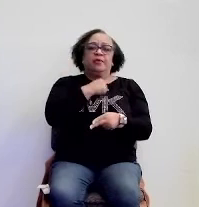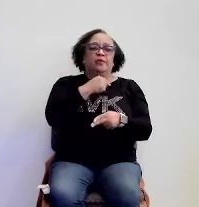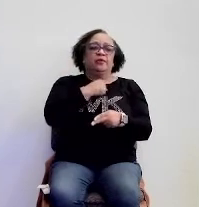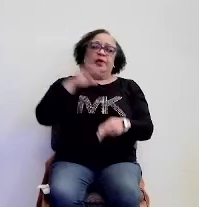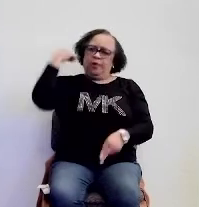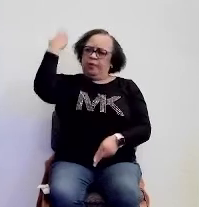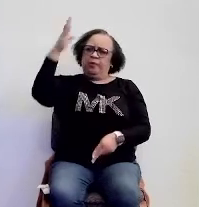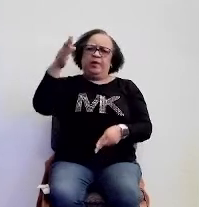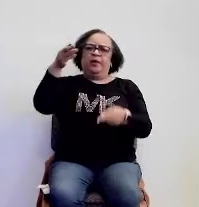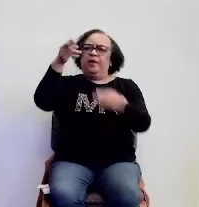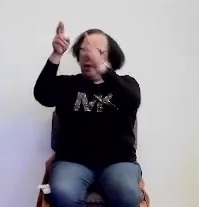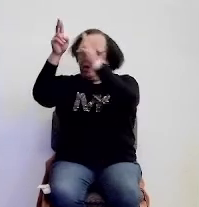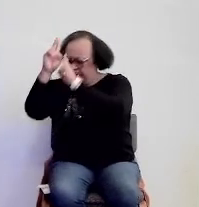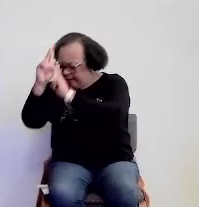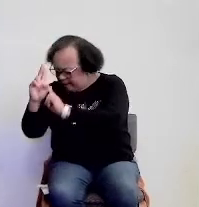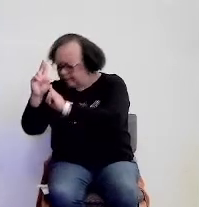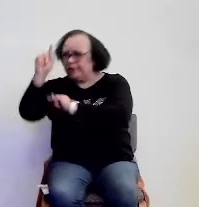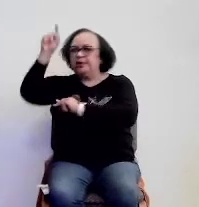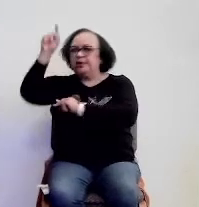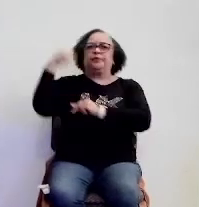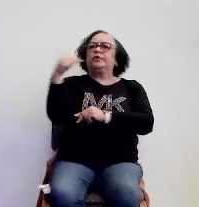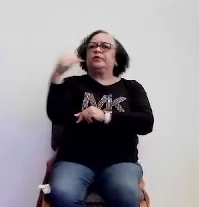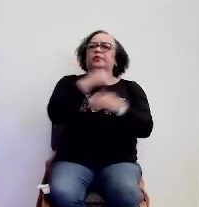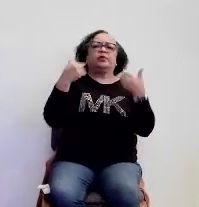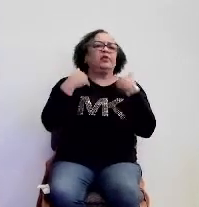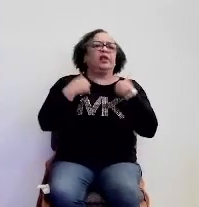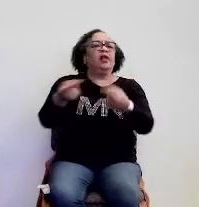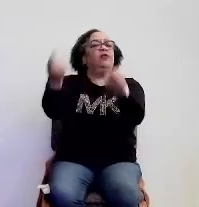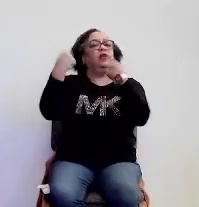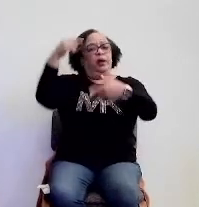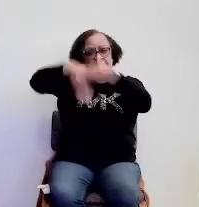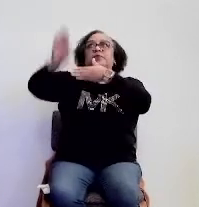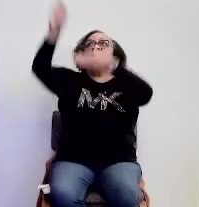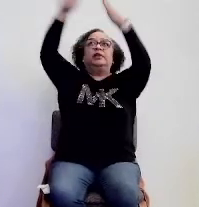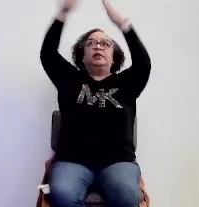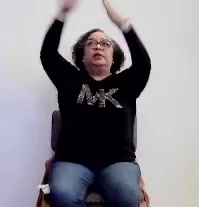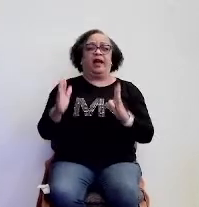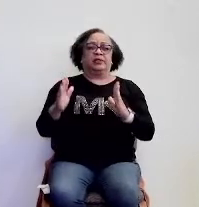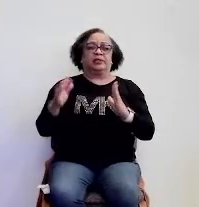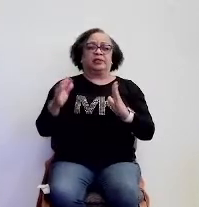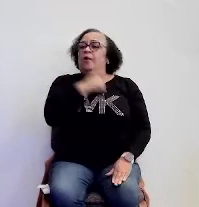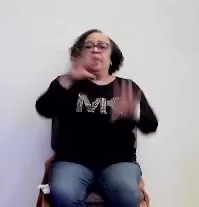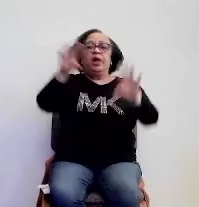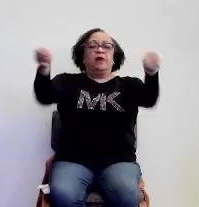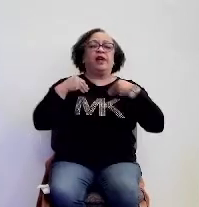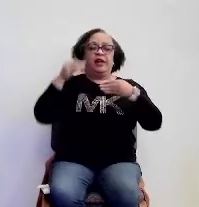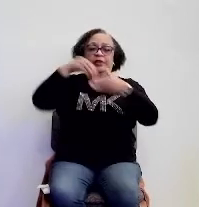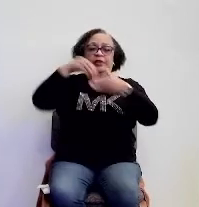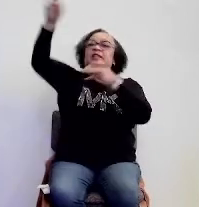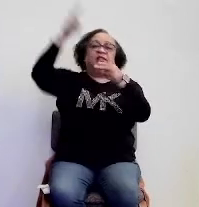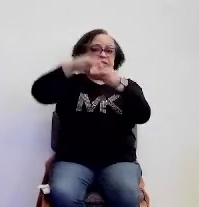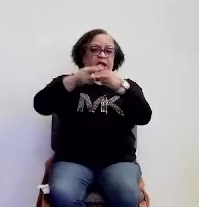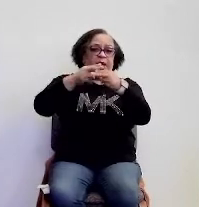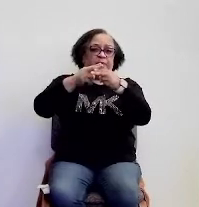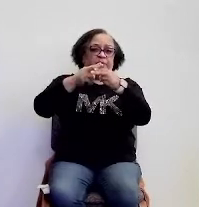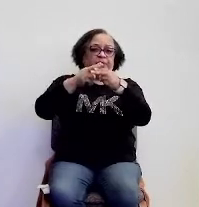We mean to honor him. We have come into this house. We have gathered in his